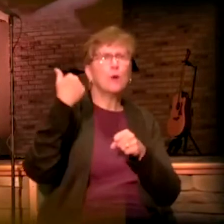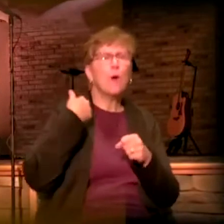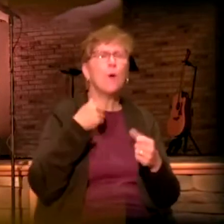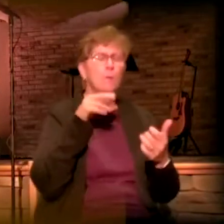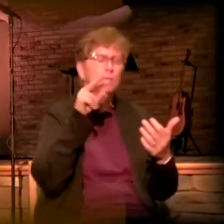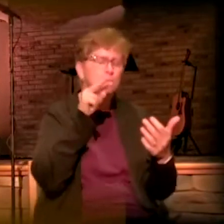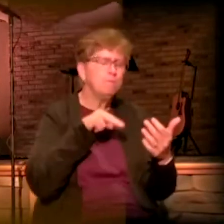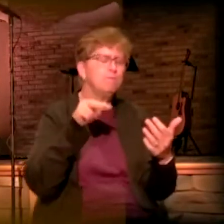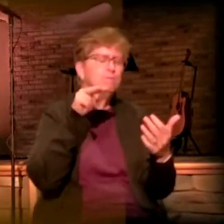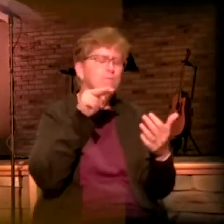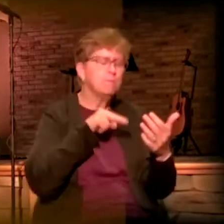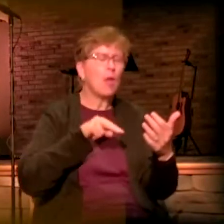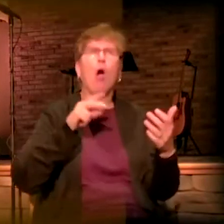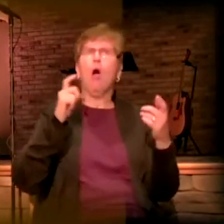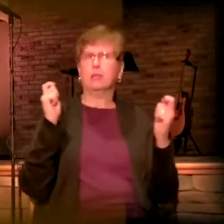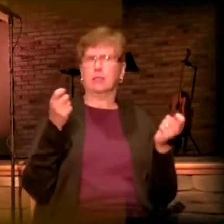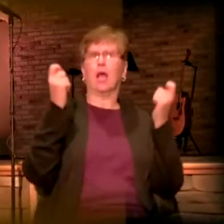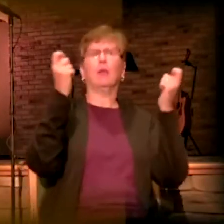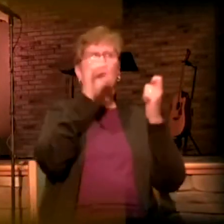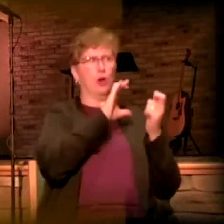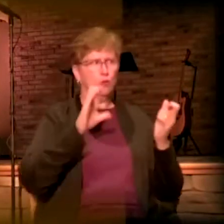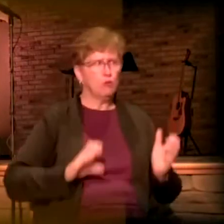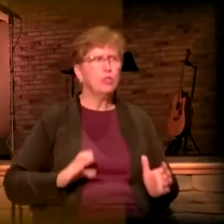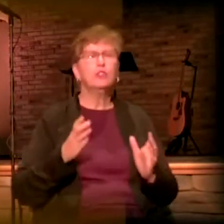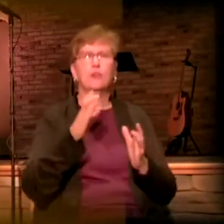they celebrated their Christian faith, that's nice.